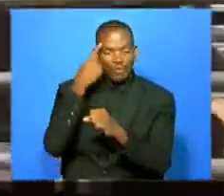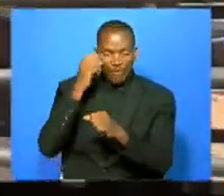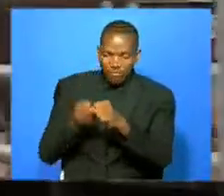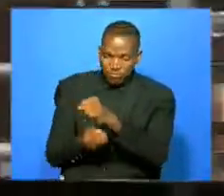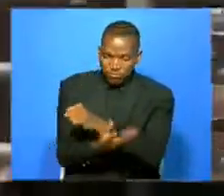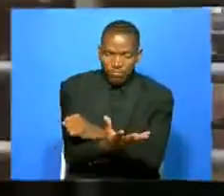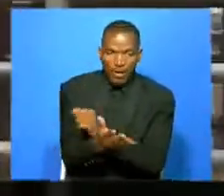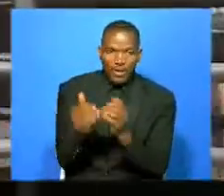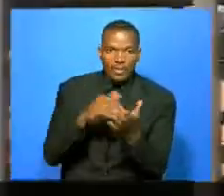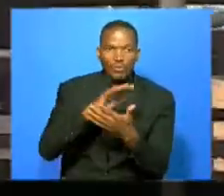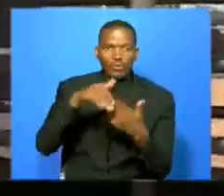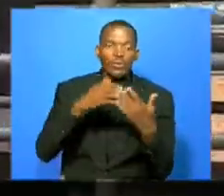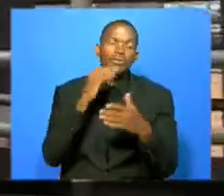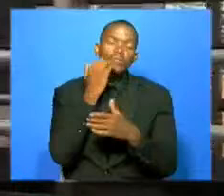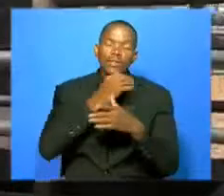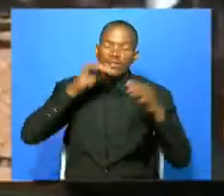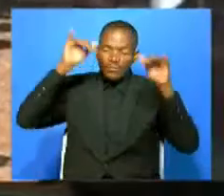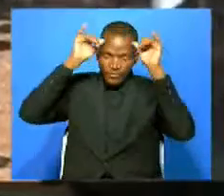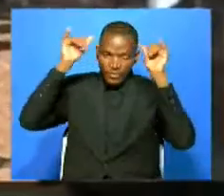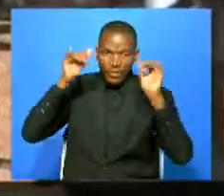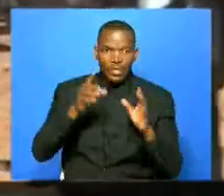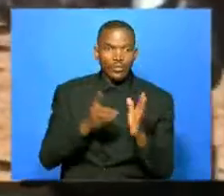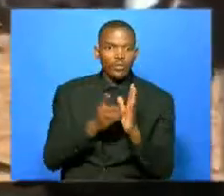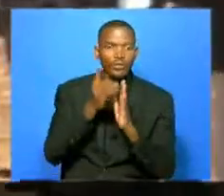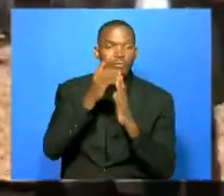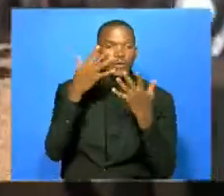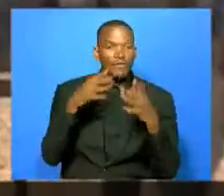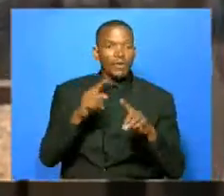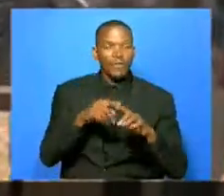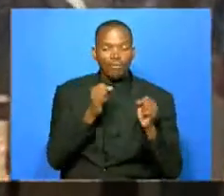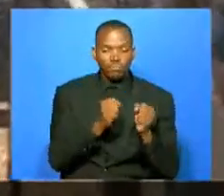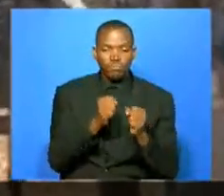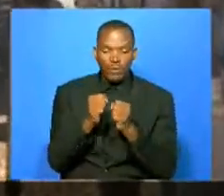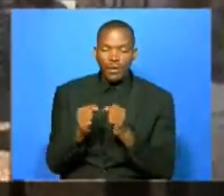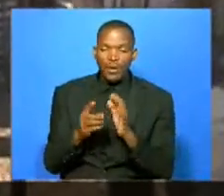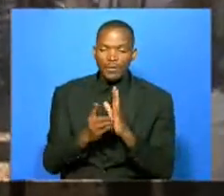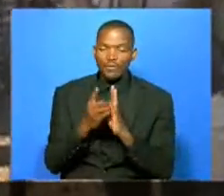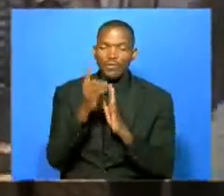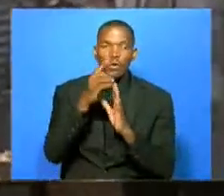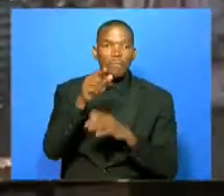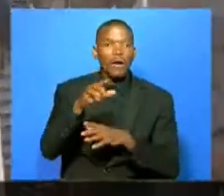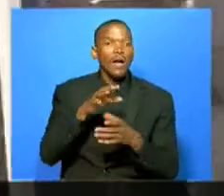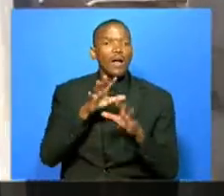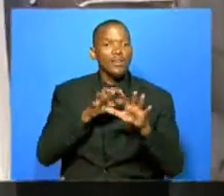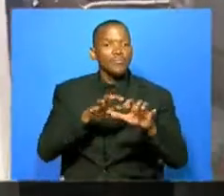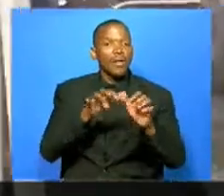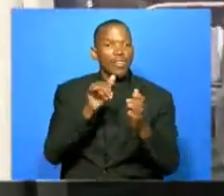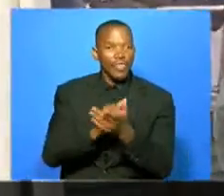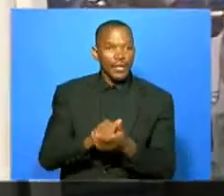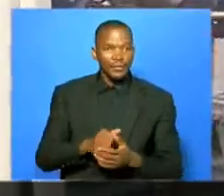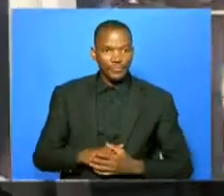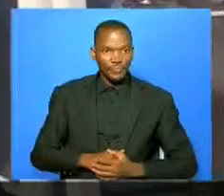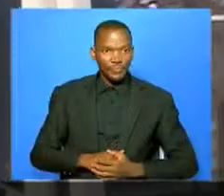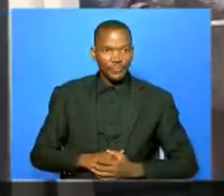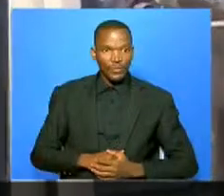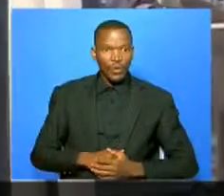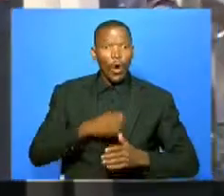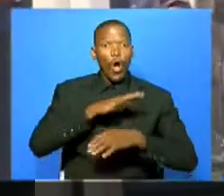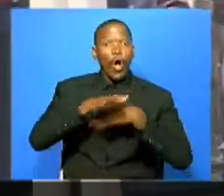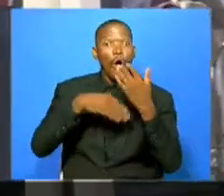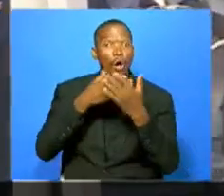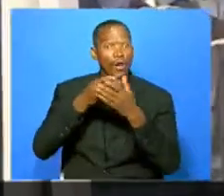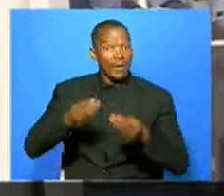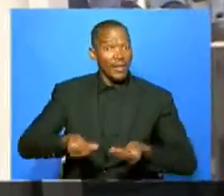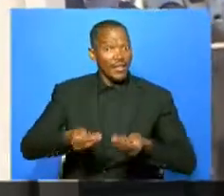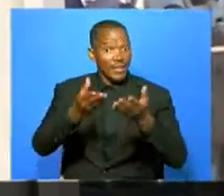le letsopa la dipo le le thabologileng ka maikaelelo a go nonotsha leruo la Batswana ka lenaneo le. O tsentse ya bayana ka